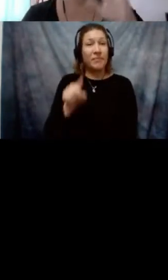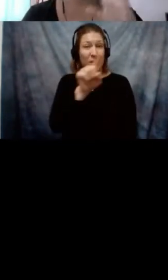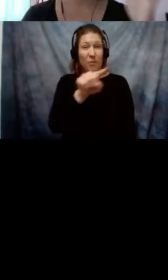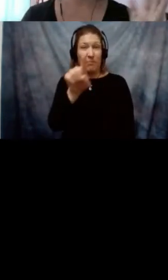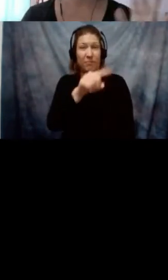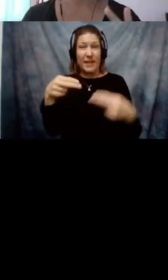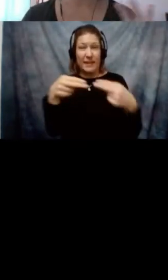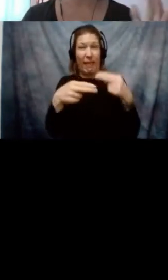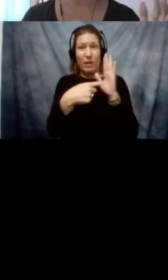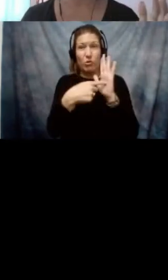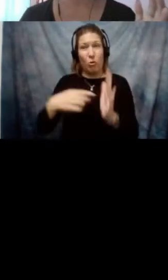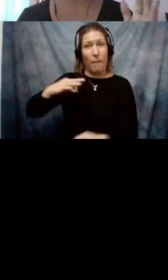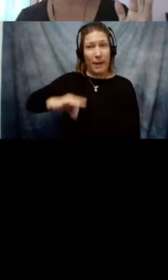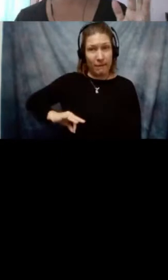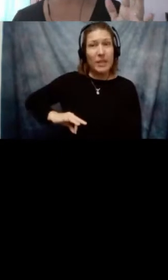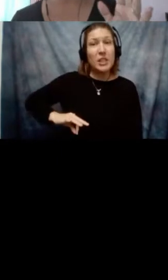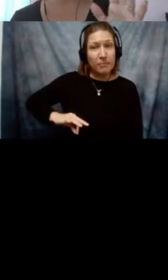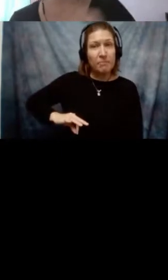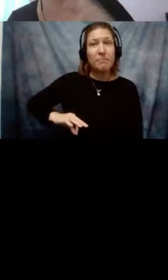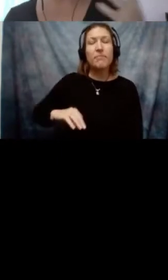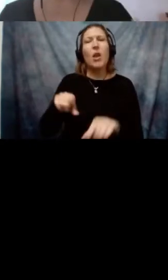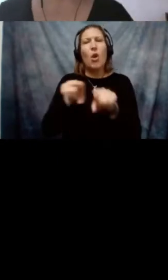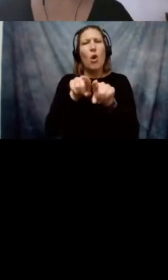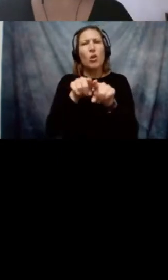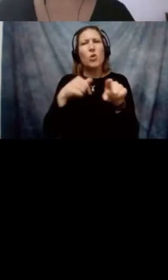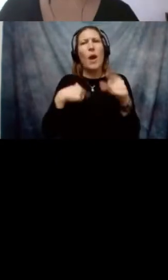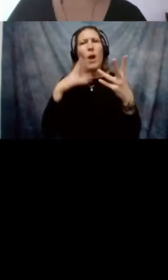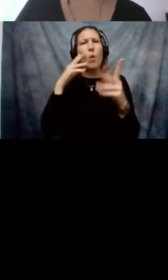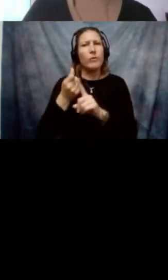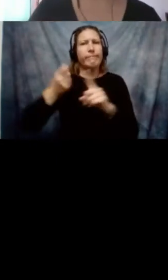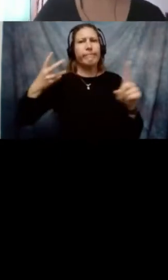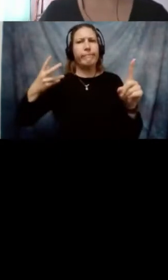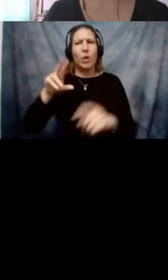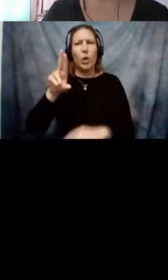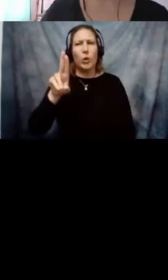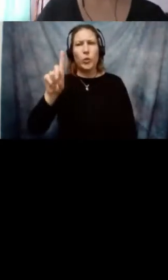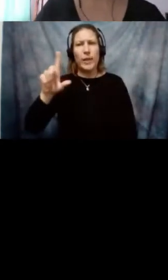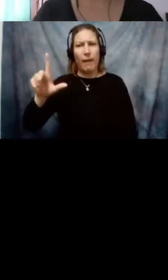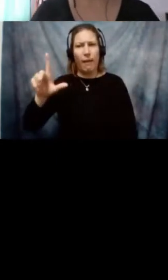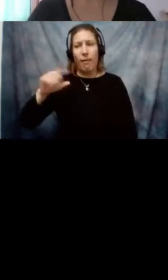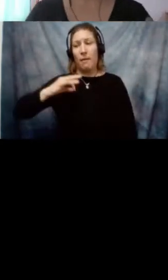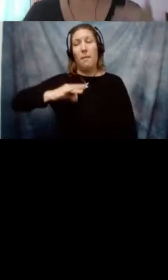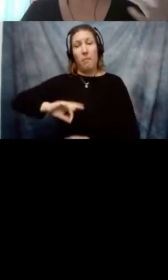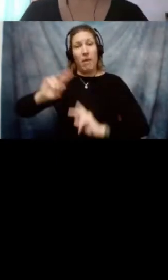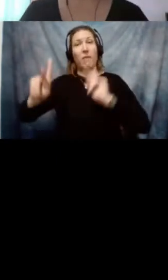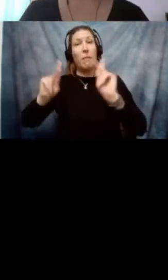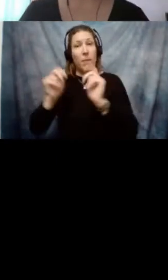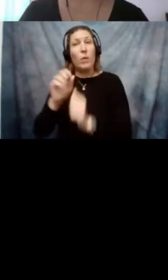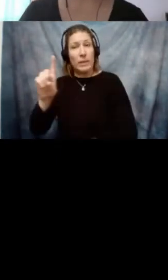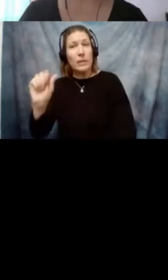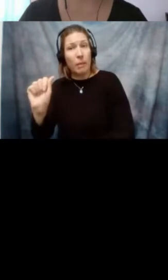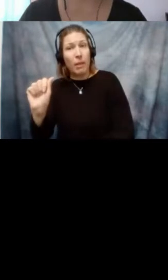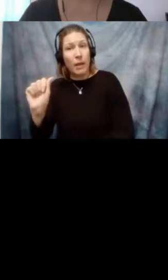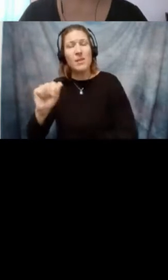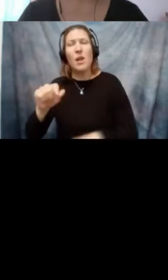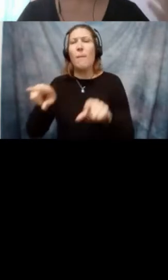give an example of why UDL actually benefits not just people with disabilities or people with learning challenges.